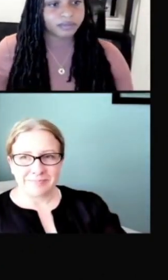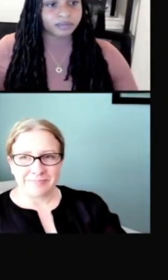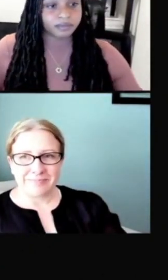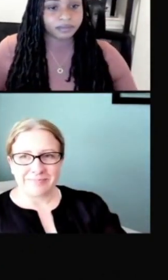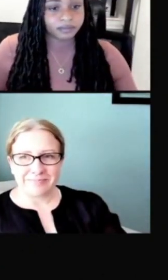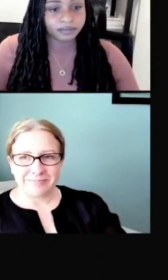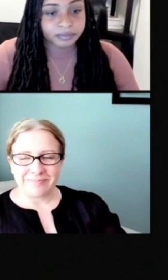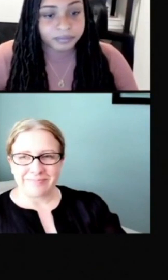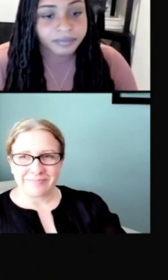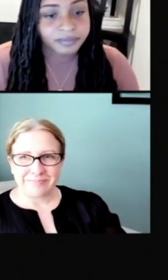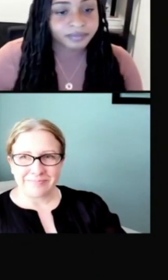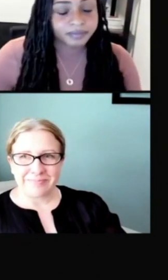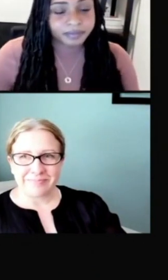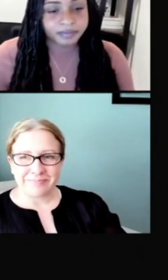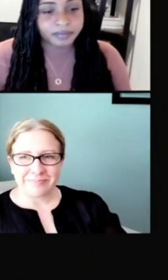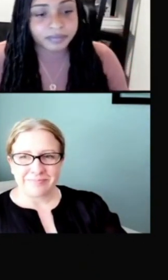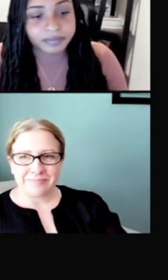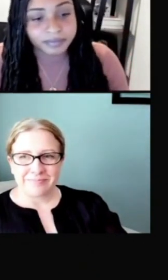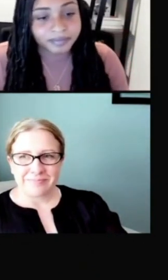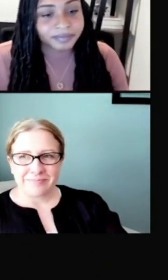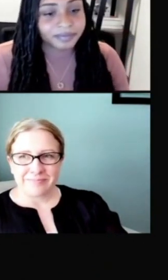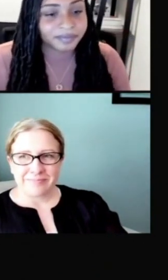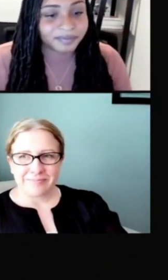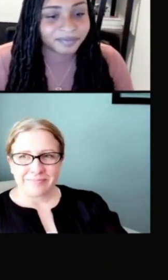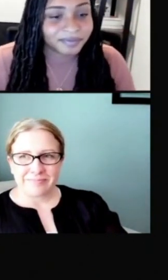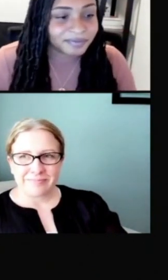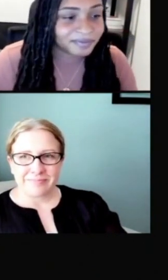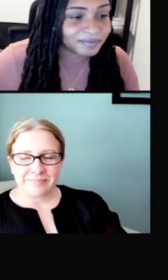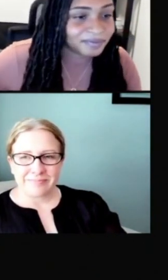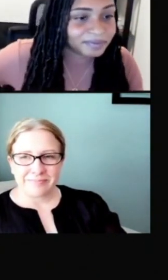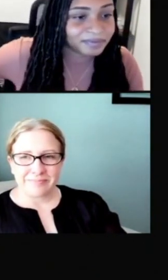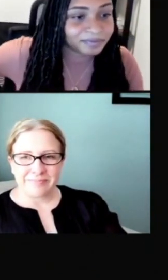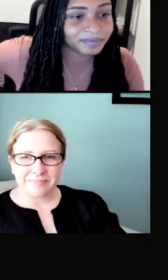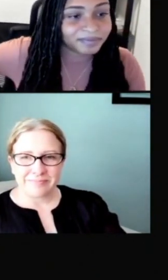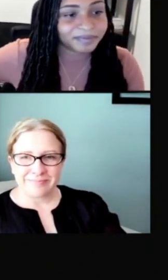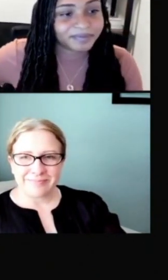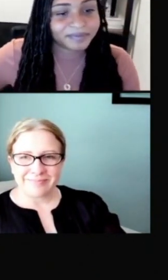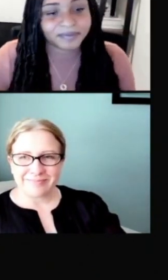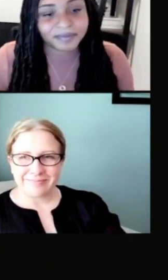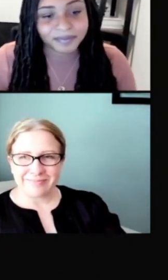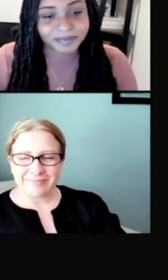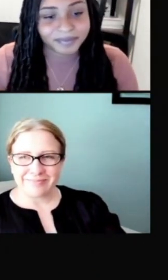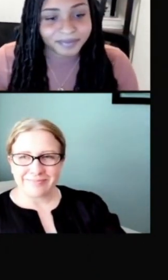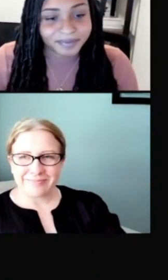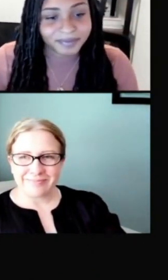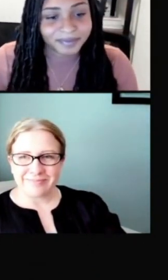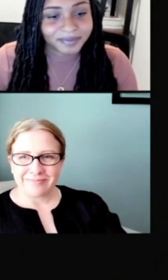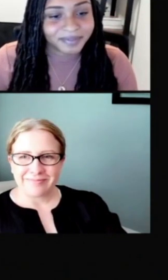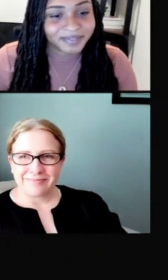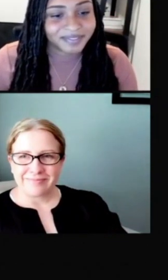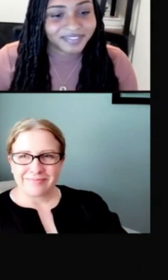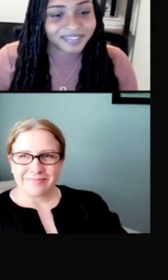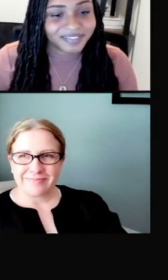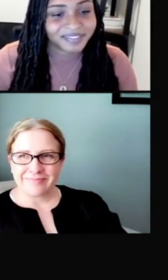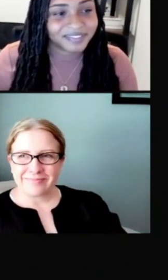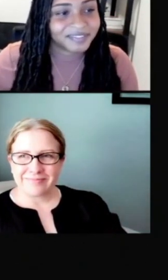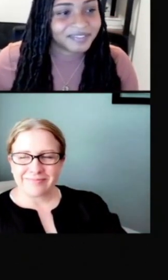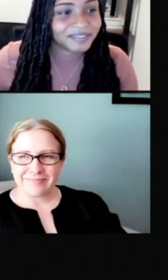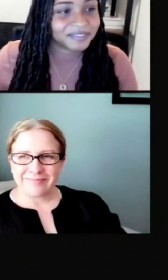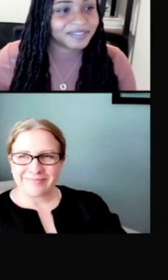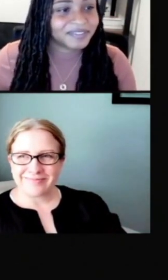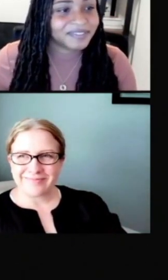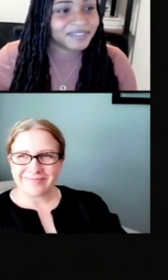Well, thank you so much. I really appreciate that, Dr. Jam. Dr. Abraham, I see